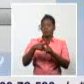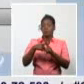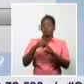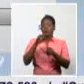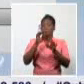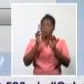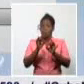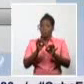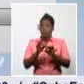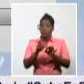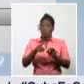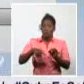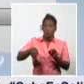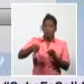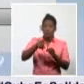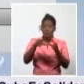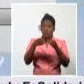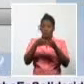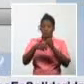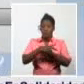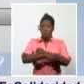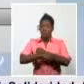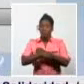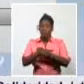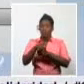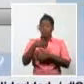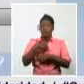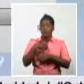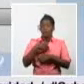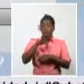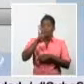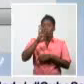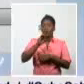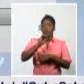47,747 more than yesterday. This accounts for